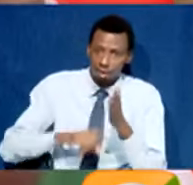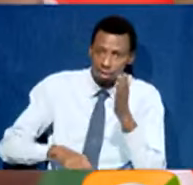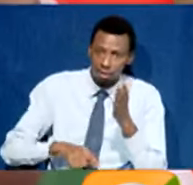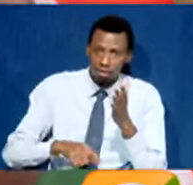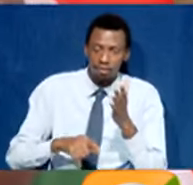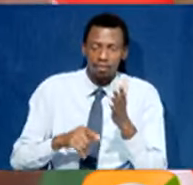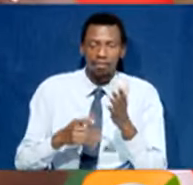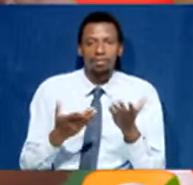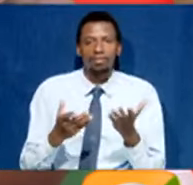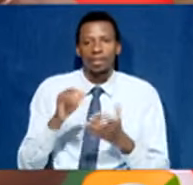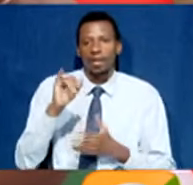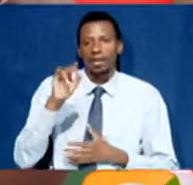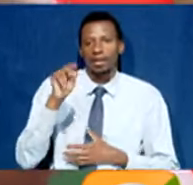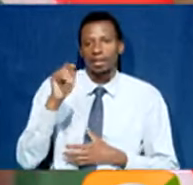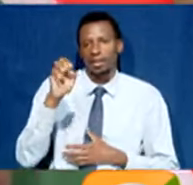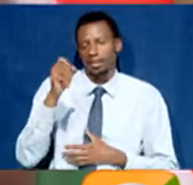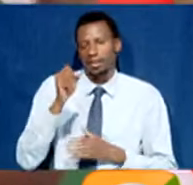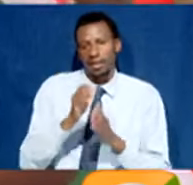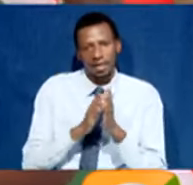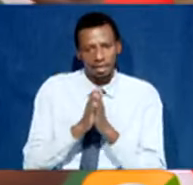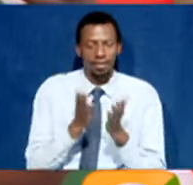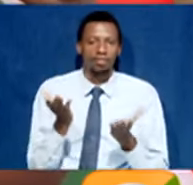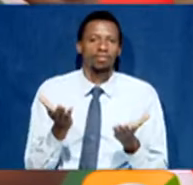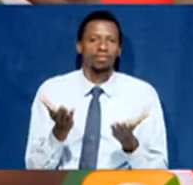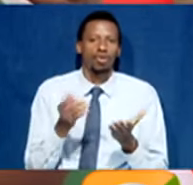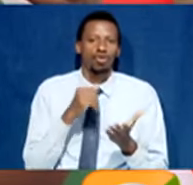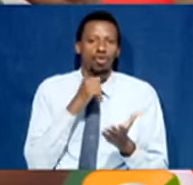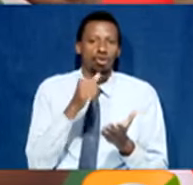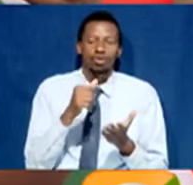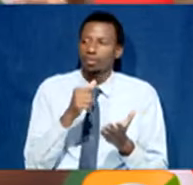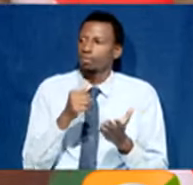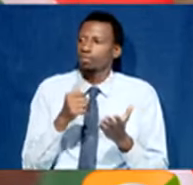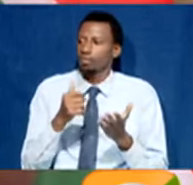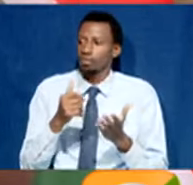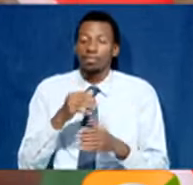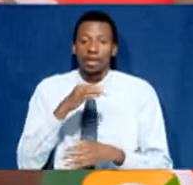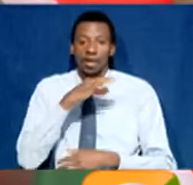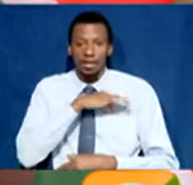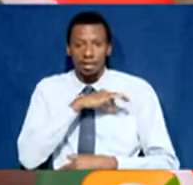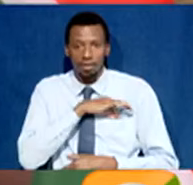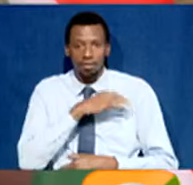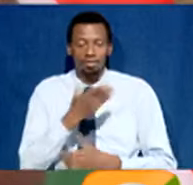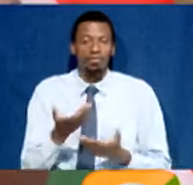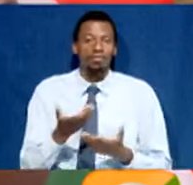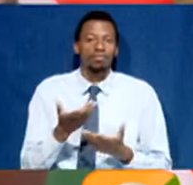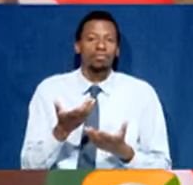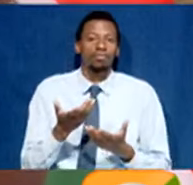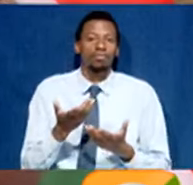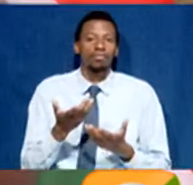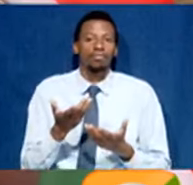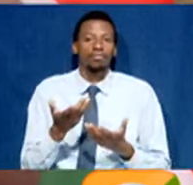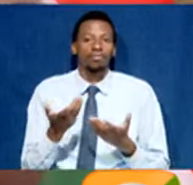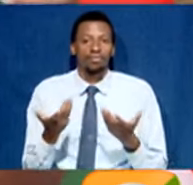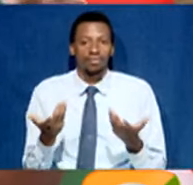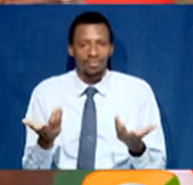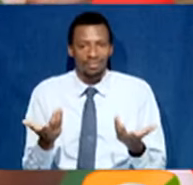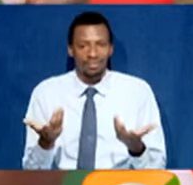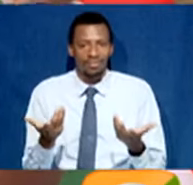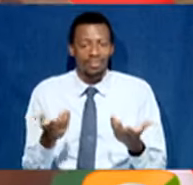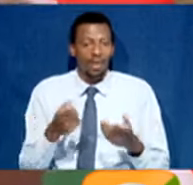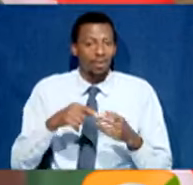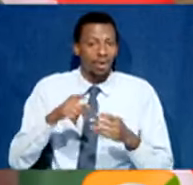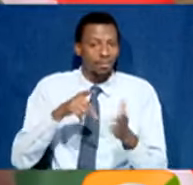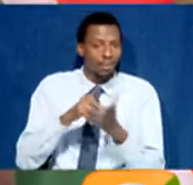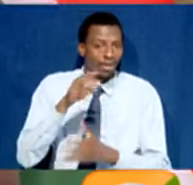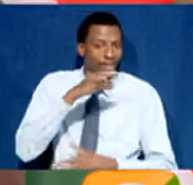of interest we are paying. It's not even the principal that is a big problem. It is the amount of interest we are paying. Because if you are paying